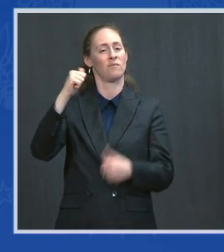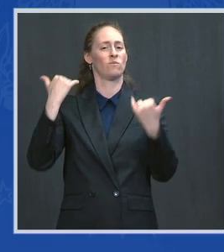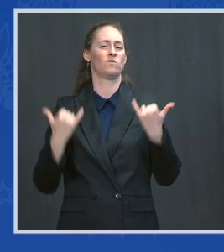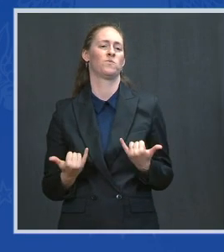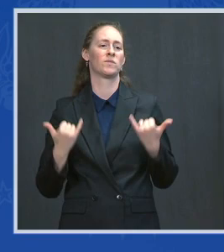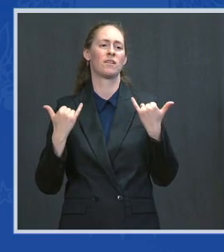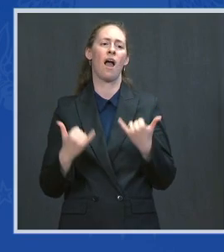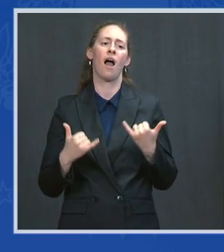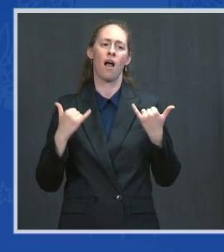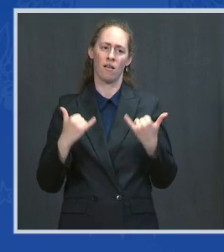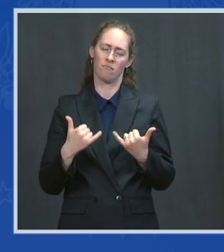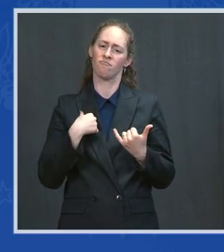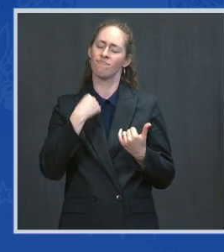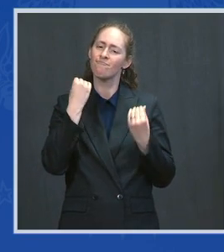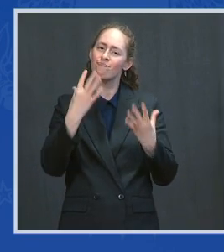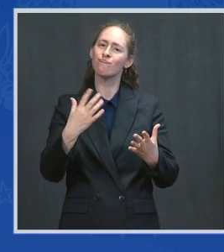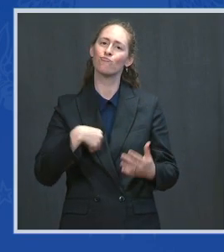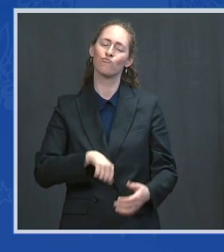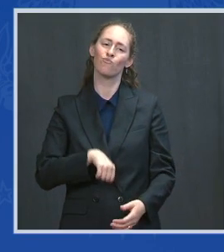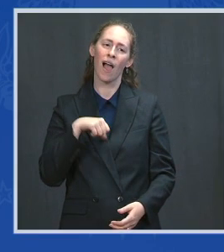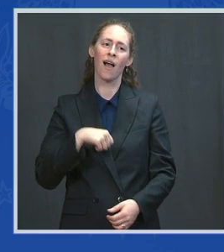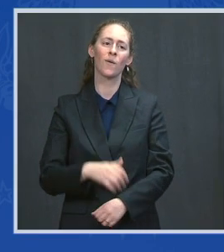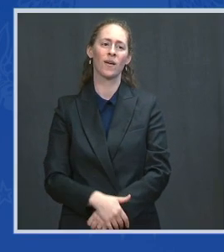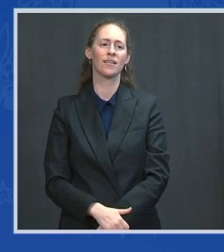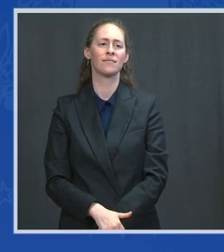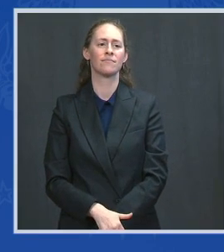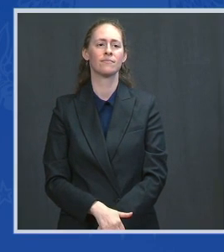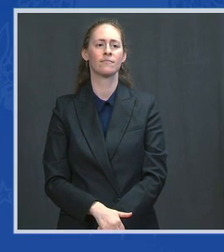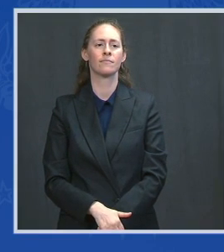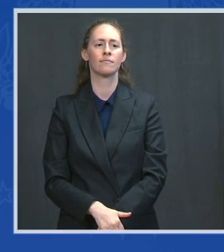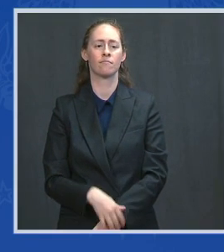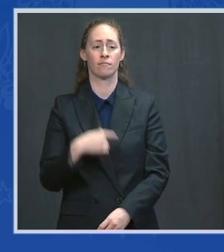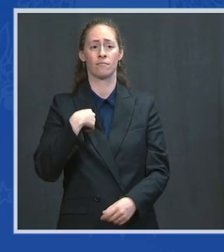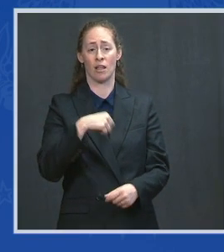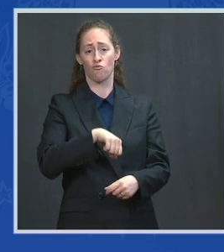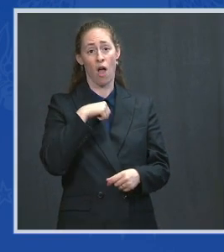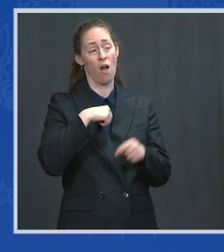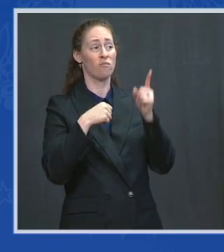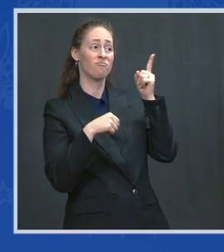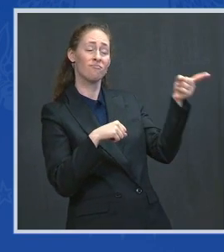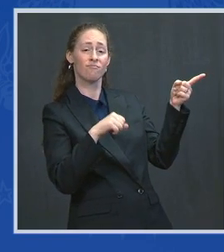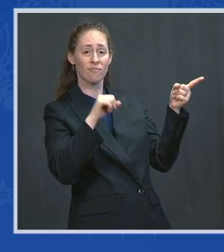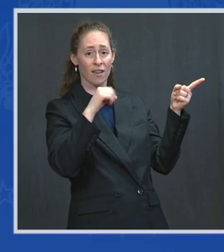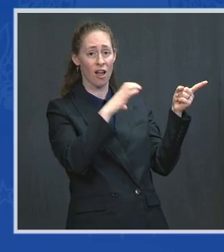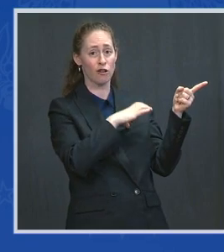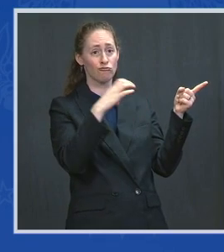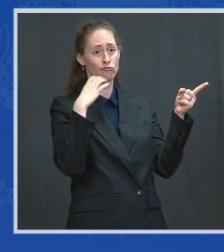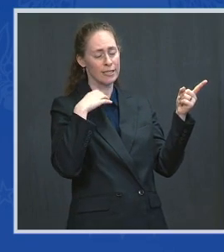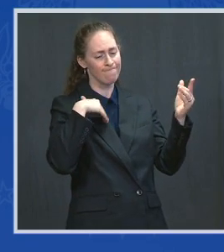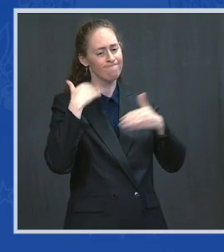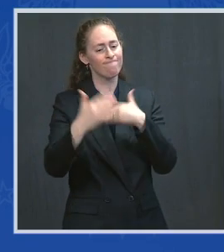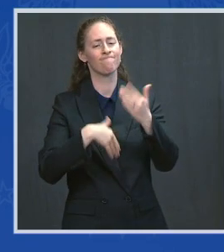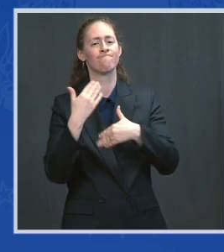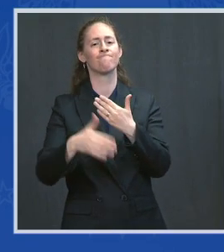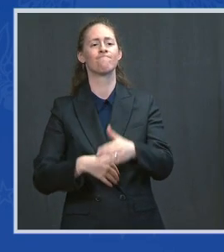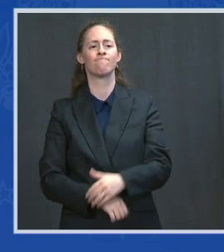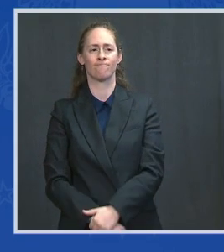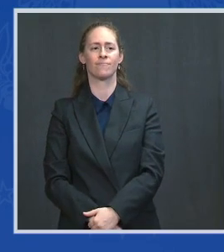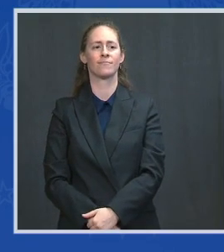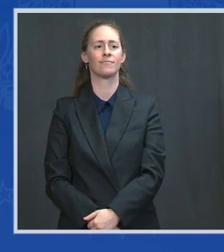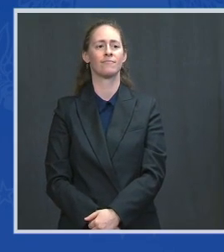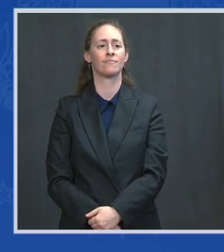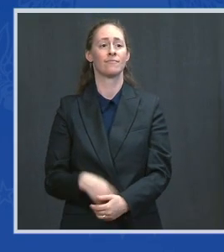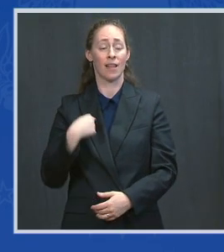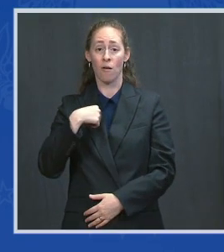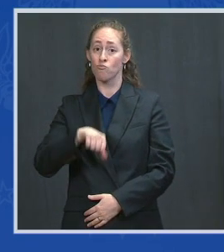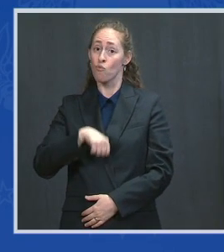today of our political system, the United States Congress. I'm proud today that Democrats and